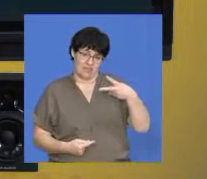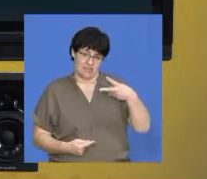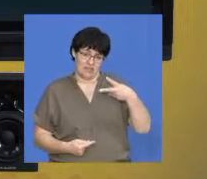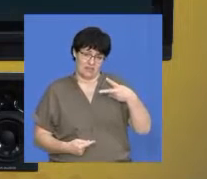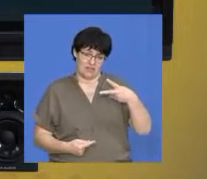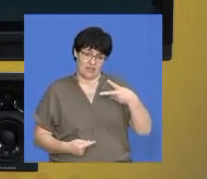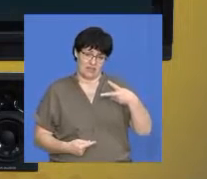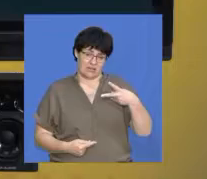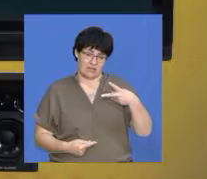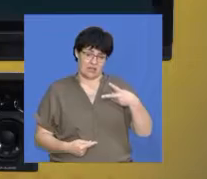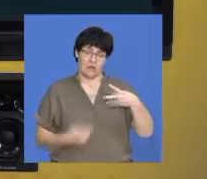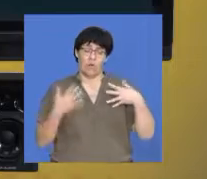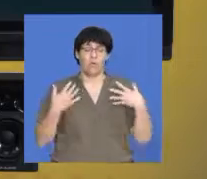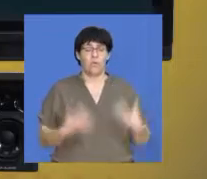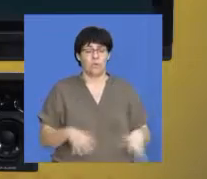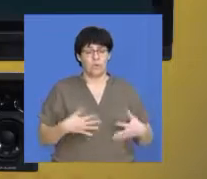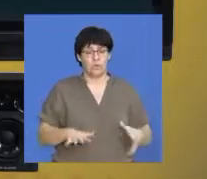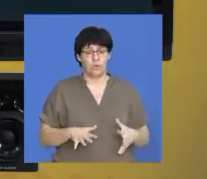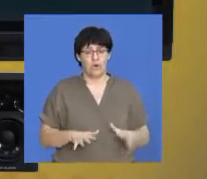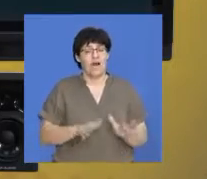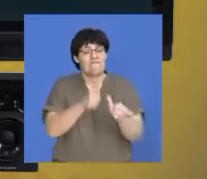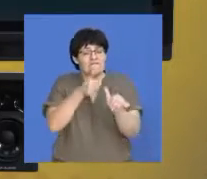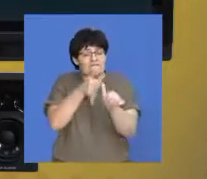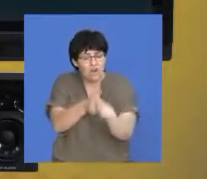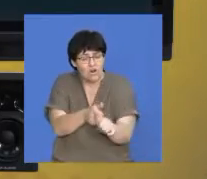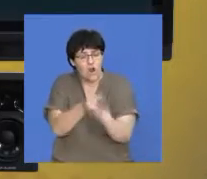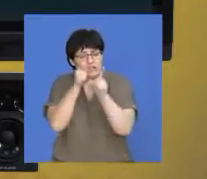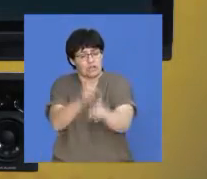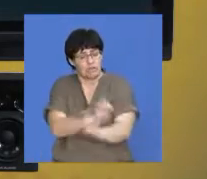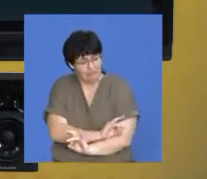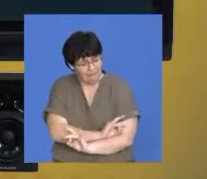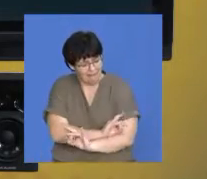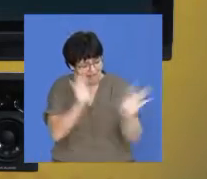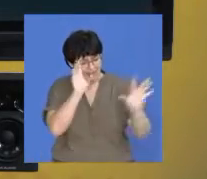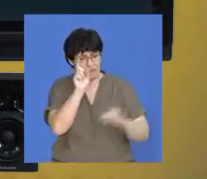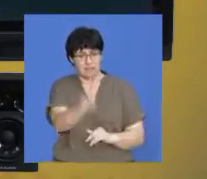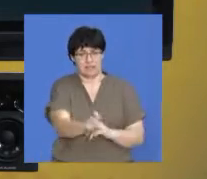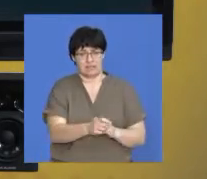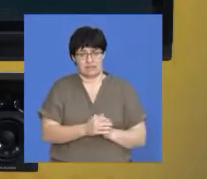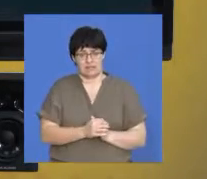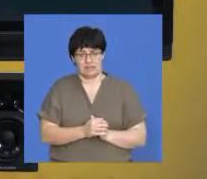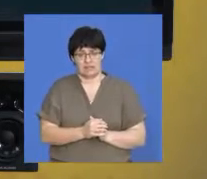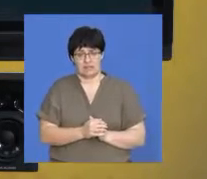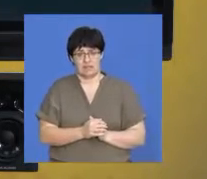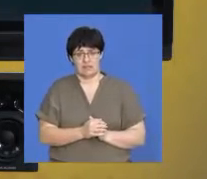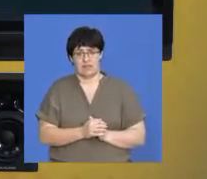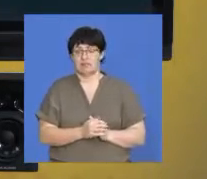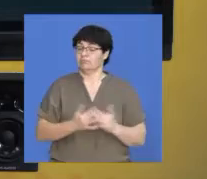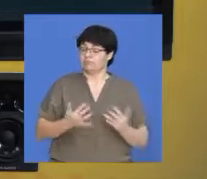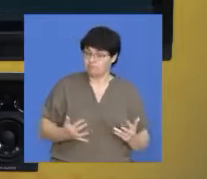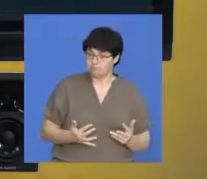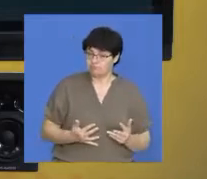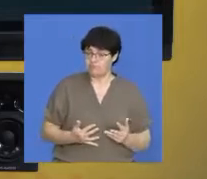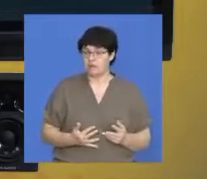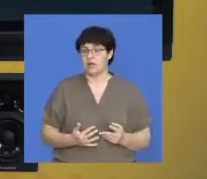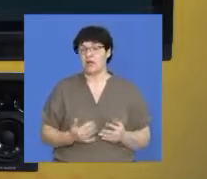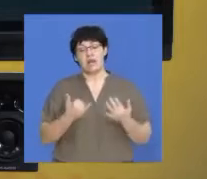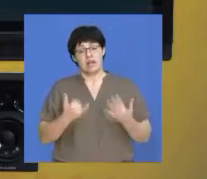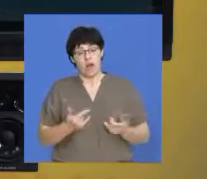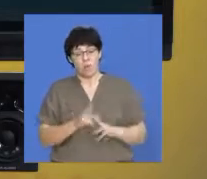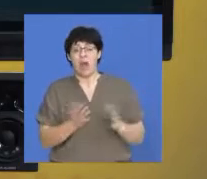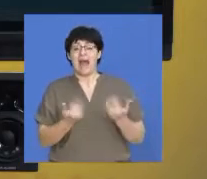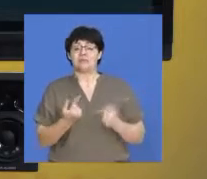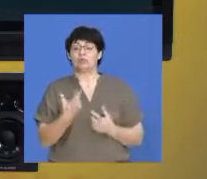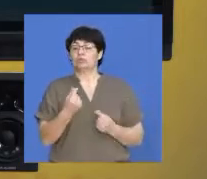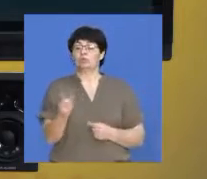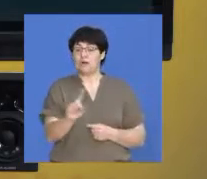stress the reading and following of instructions more. It's very, very important. So in this case, you're